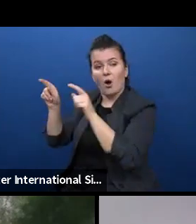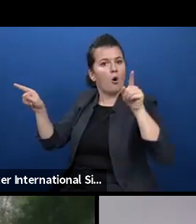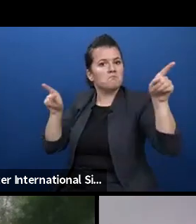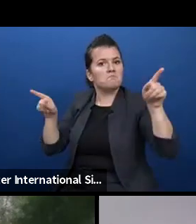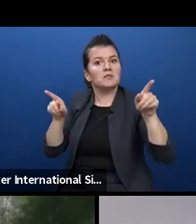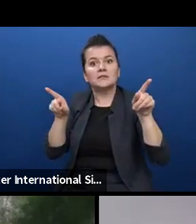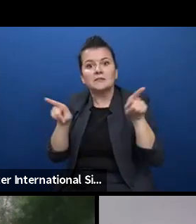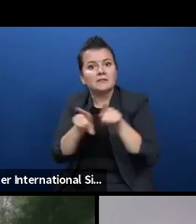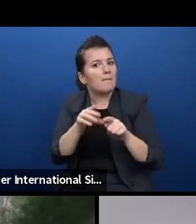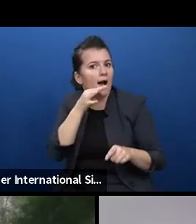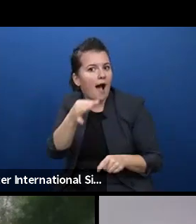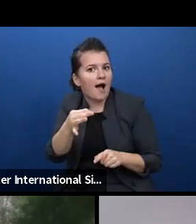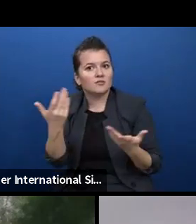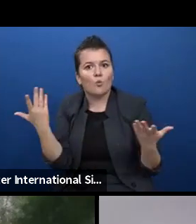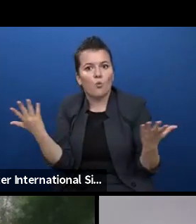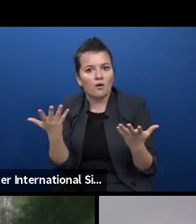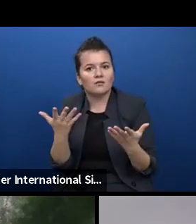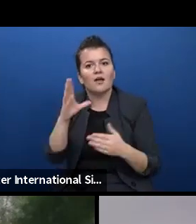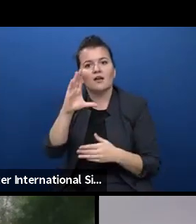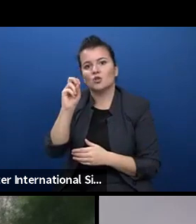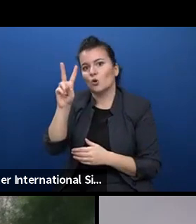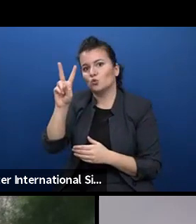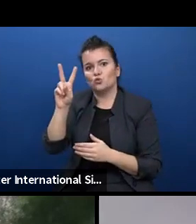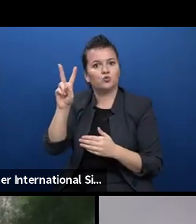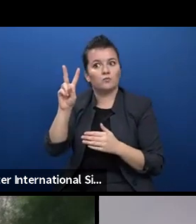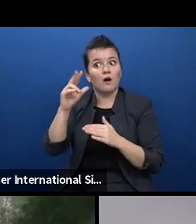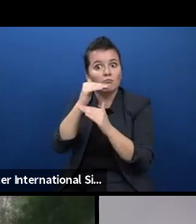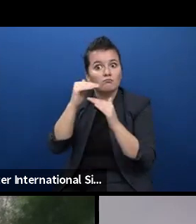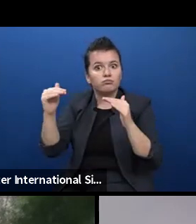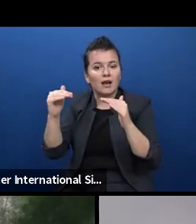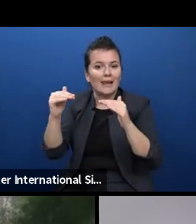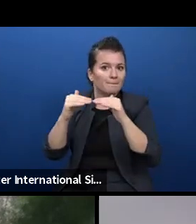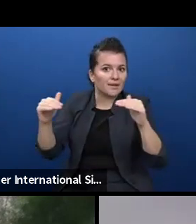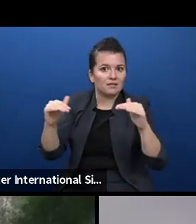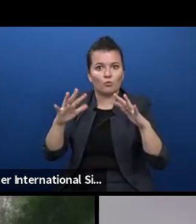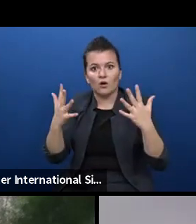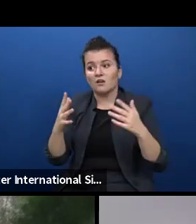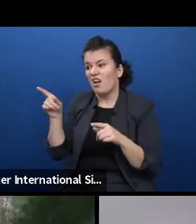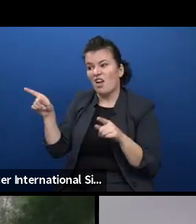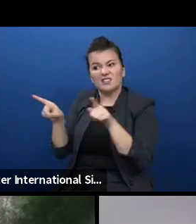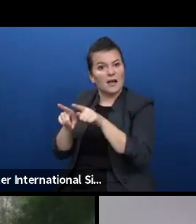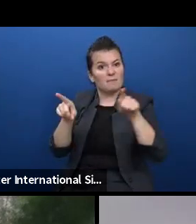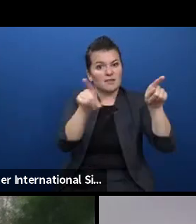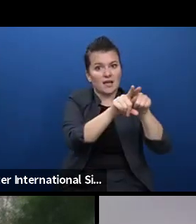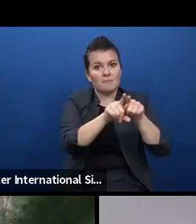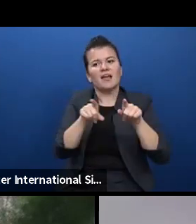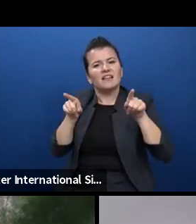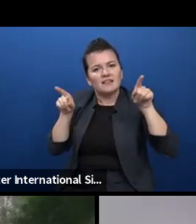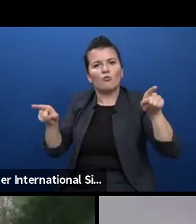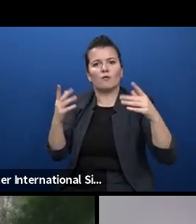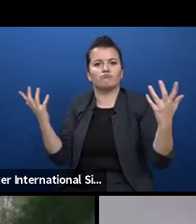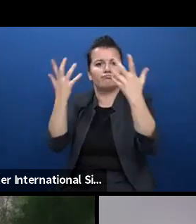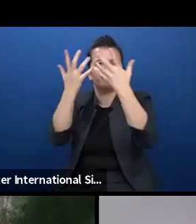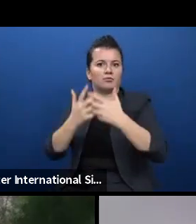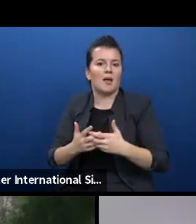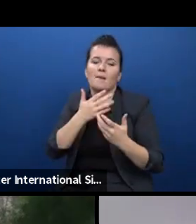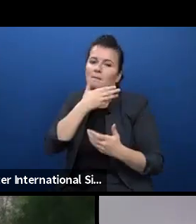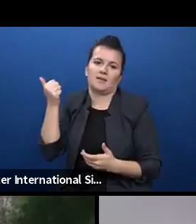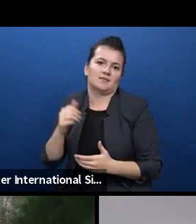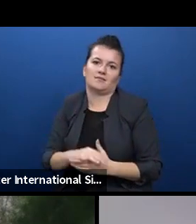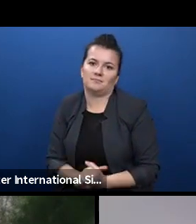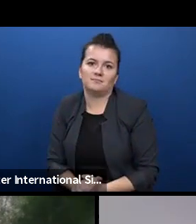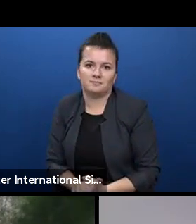footprints. These requirements should not be entirely different. And that would be great. And we can pick up this thought and follow it up.